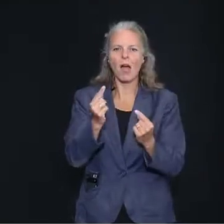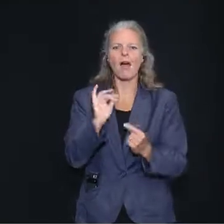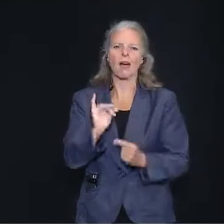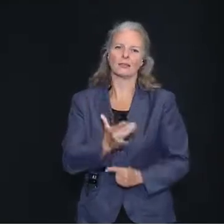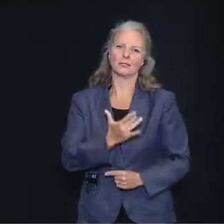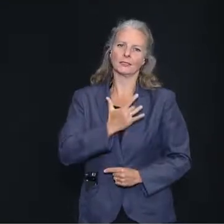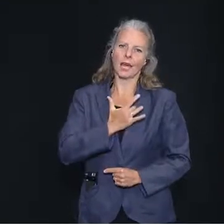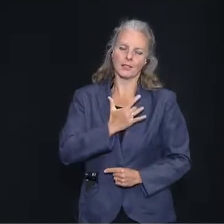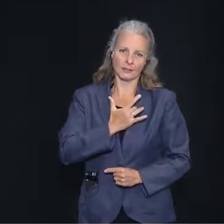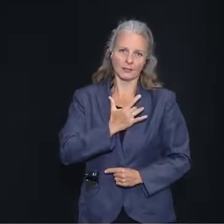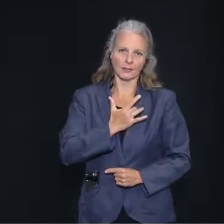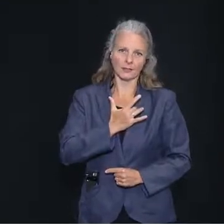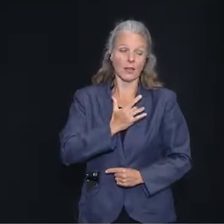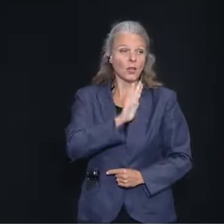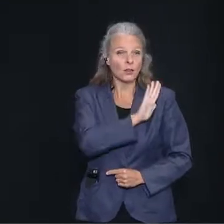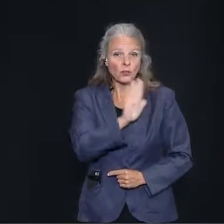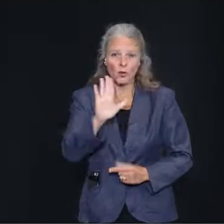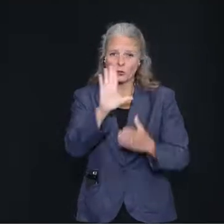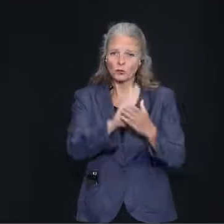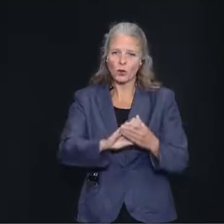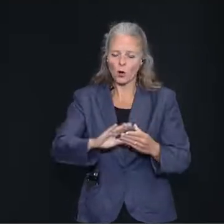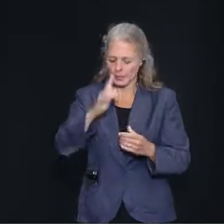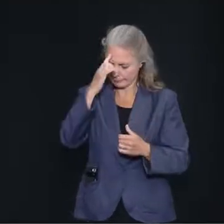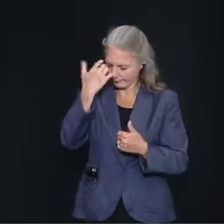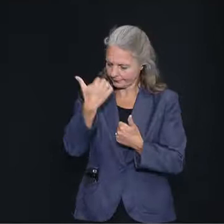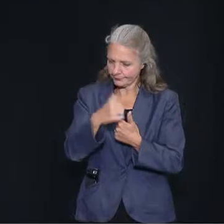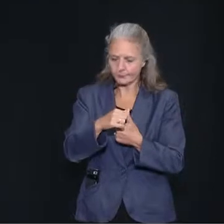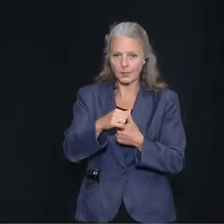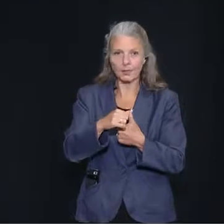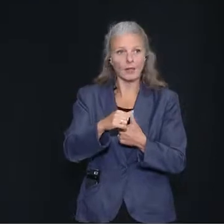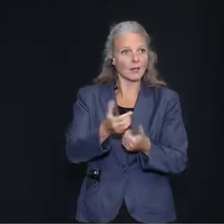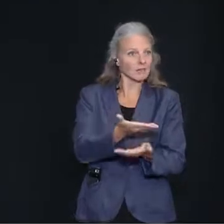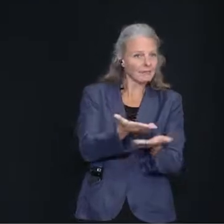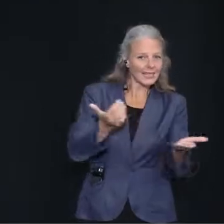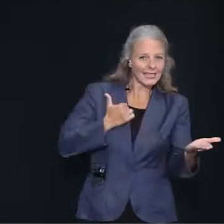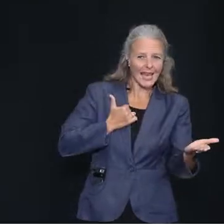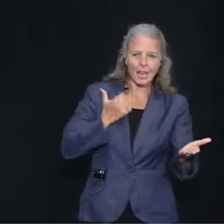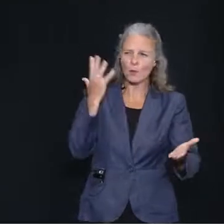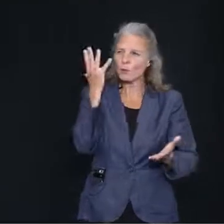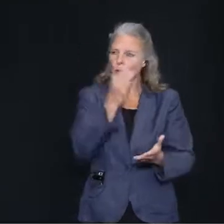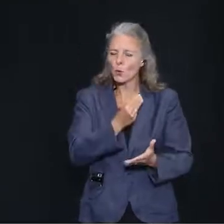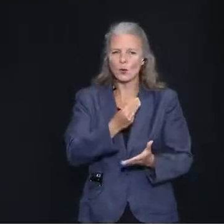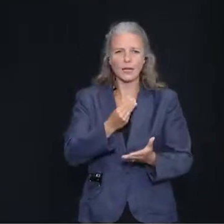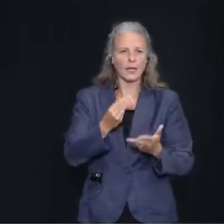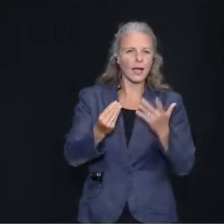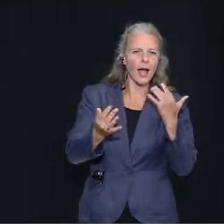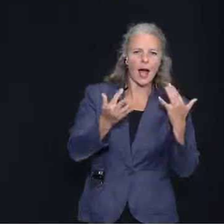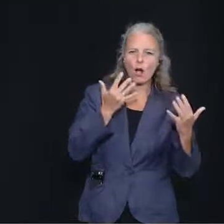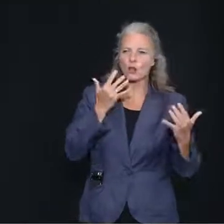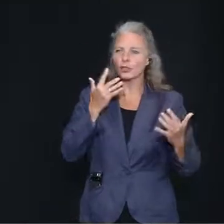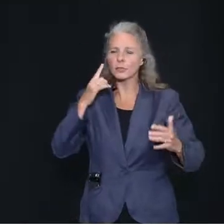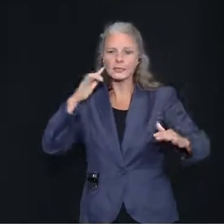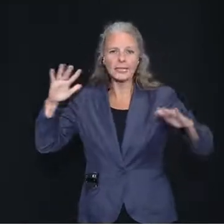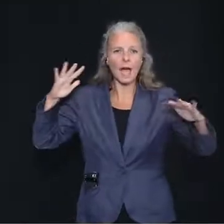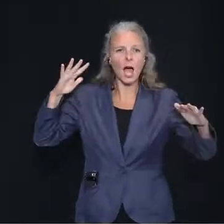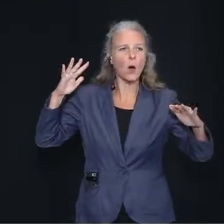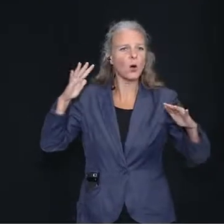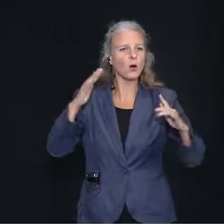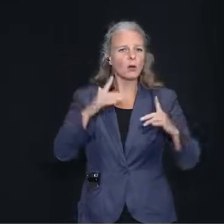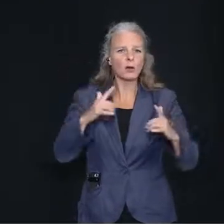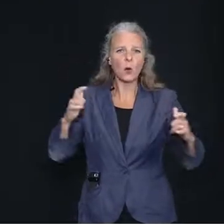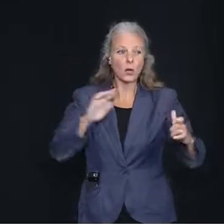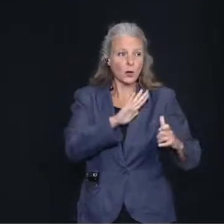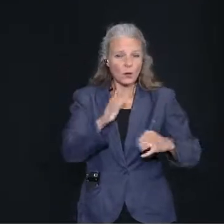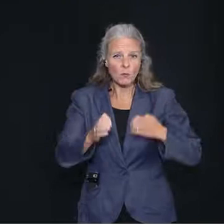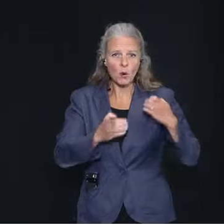the unforgettable stories and natural beauties, the sounds, colors, and emotions